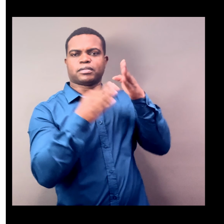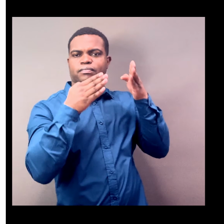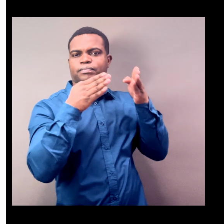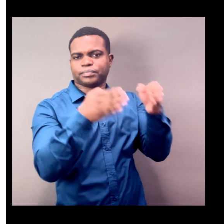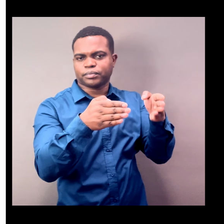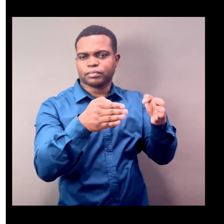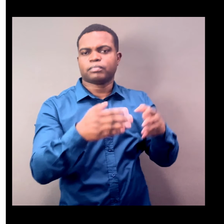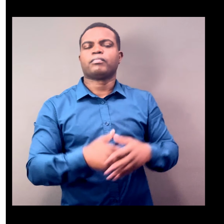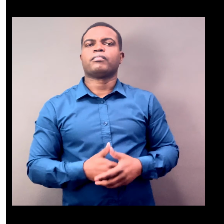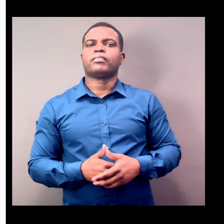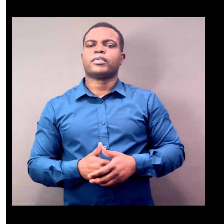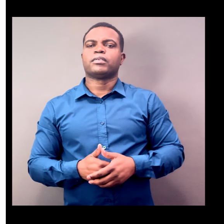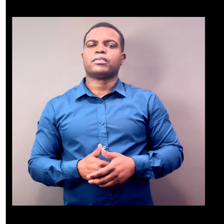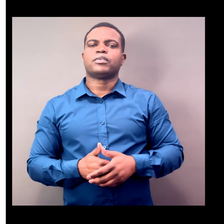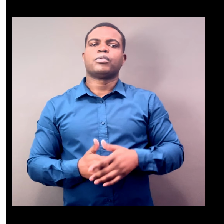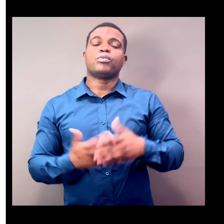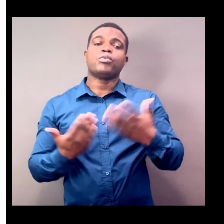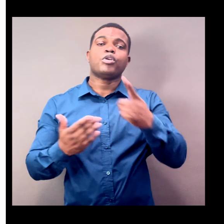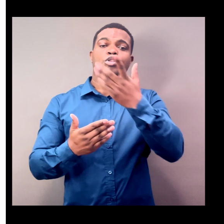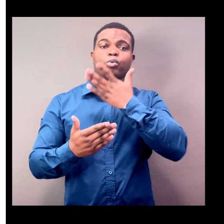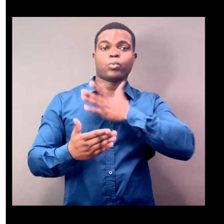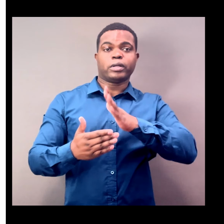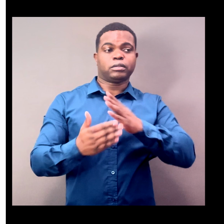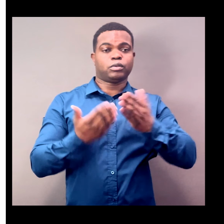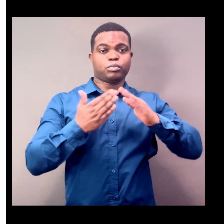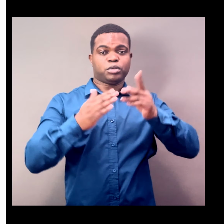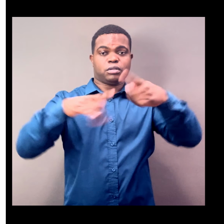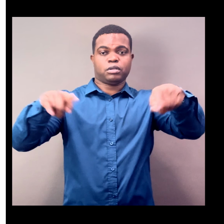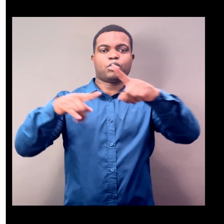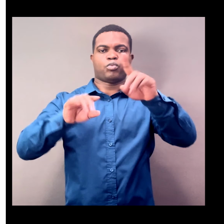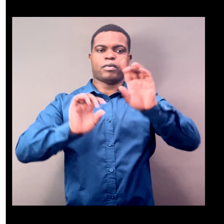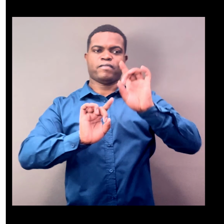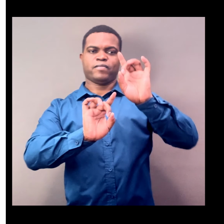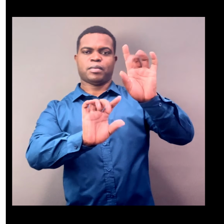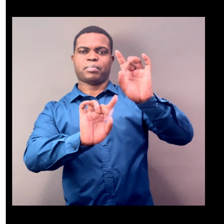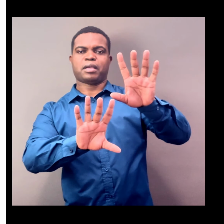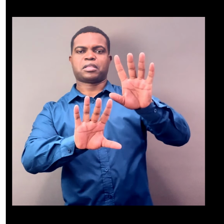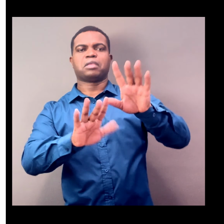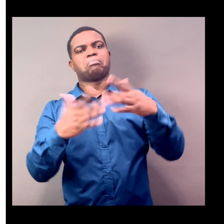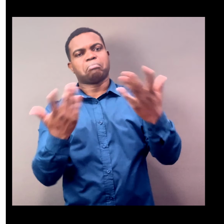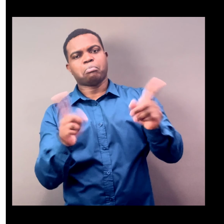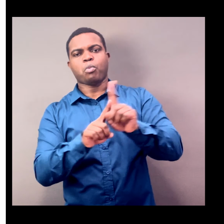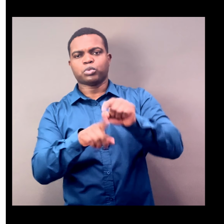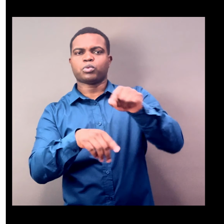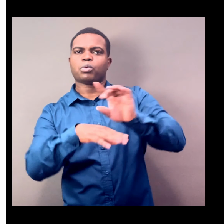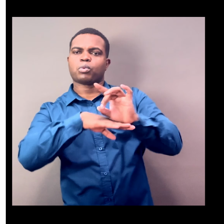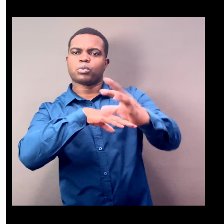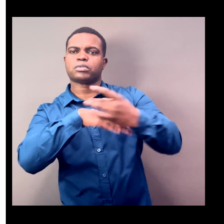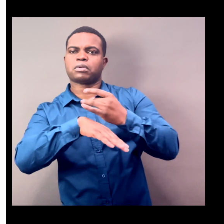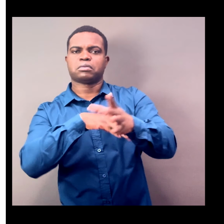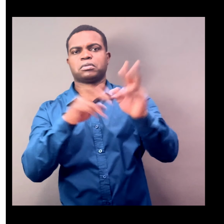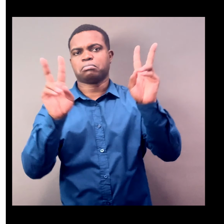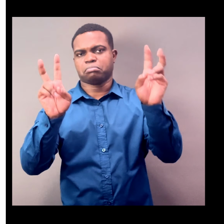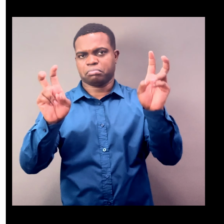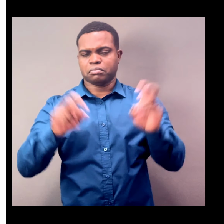you want to gather feedbacks from the community, what you are doing is consulting.